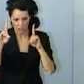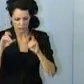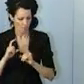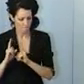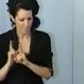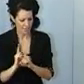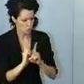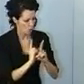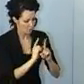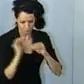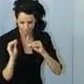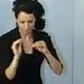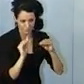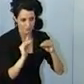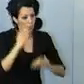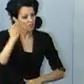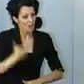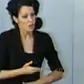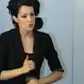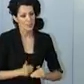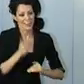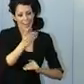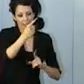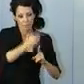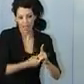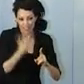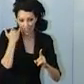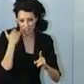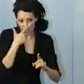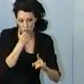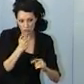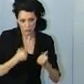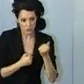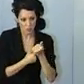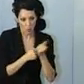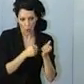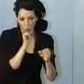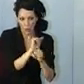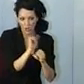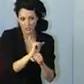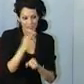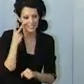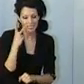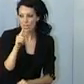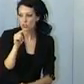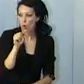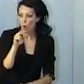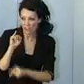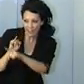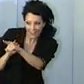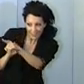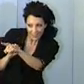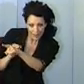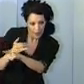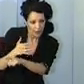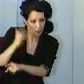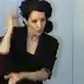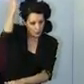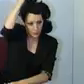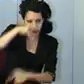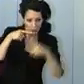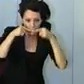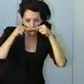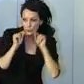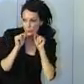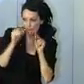we're going to invite you to do that over the next month, and if you're interested in that work, would you please see Tori Topian, who will be delighted to take your